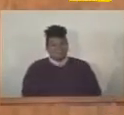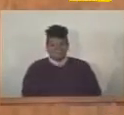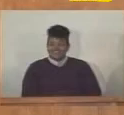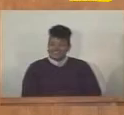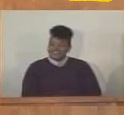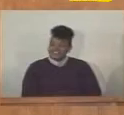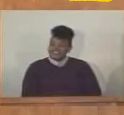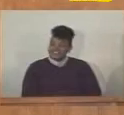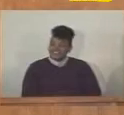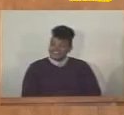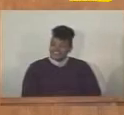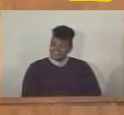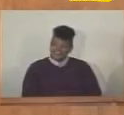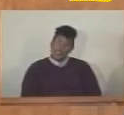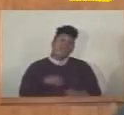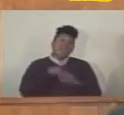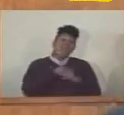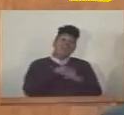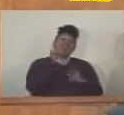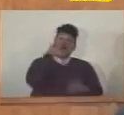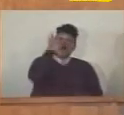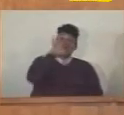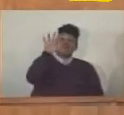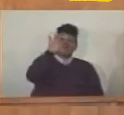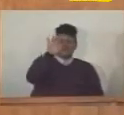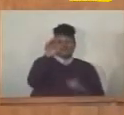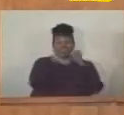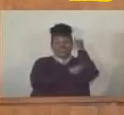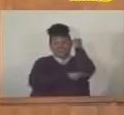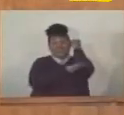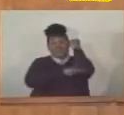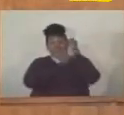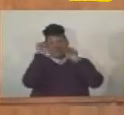in or around September, when the Zozo